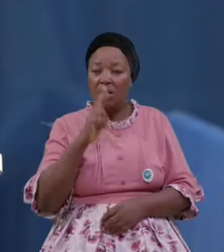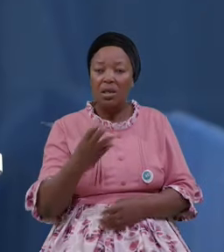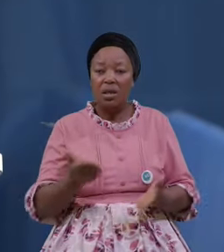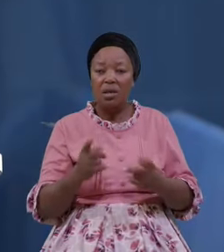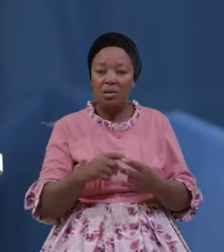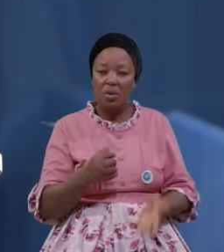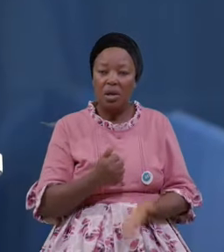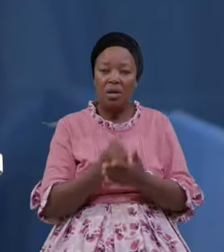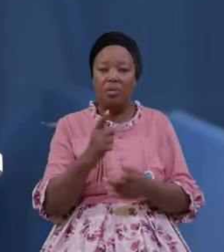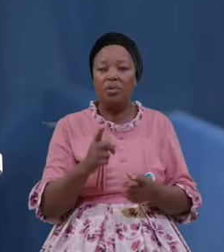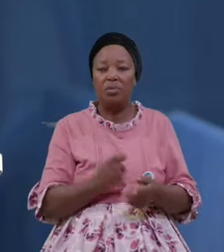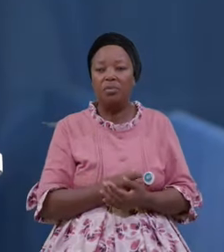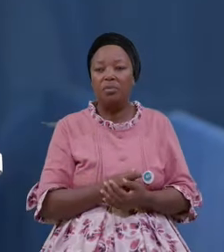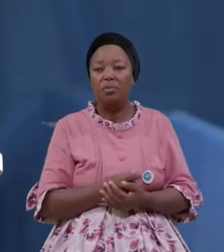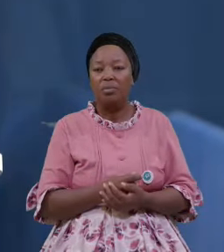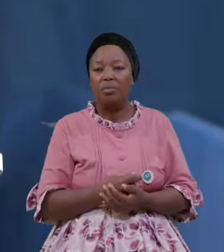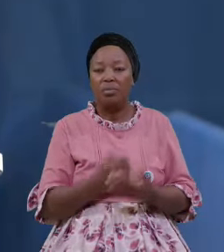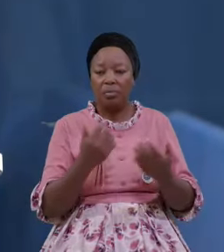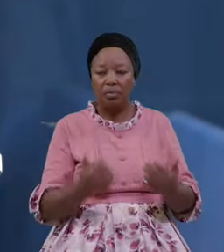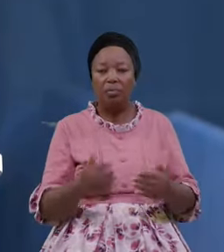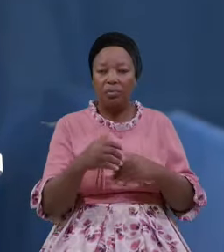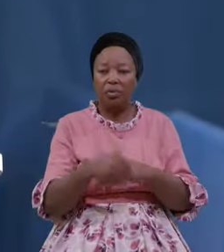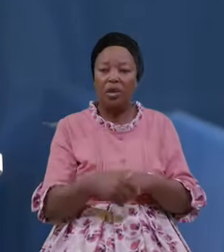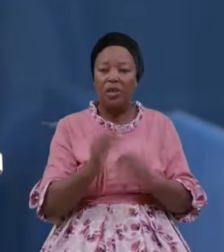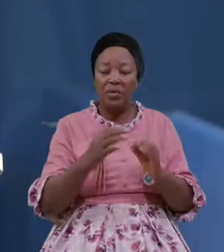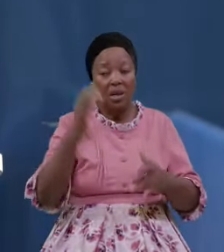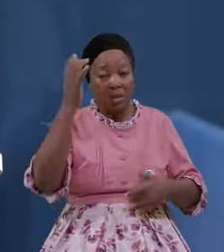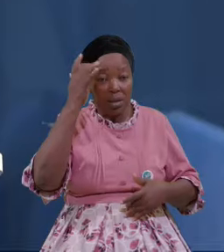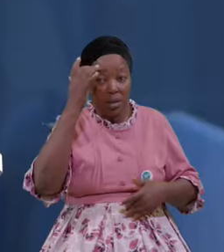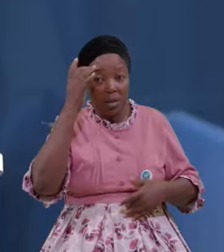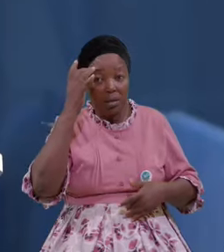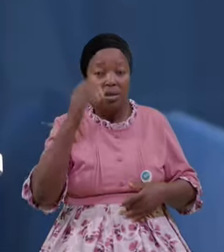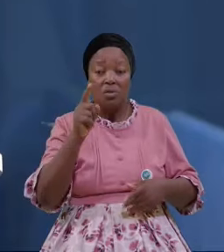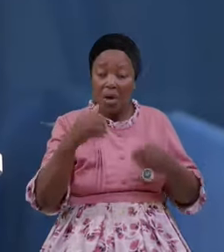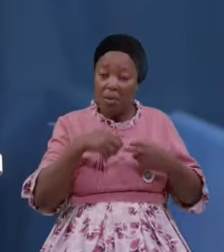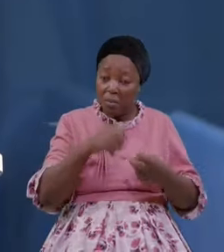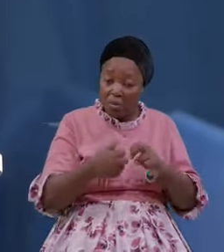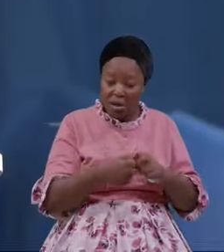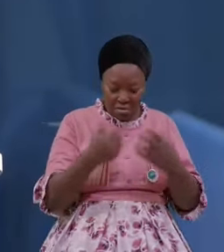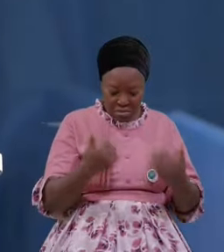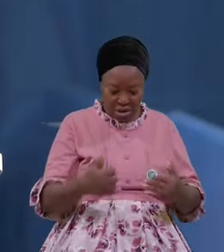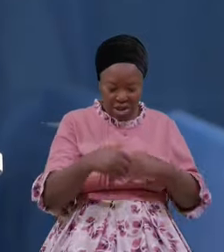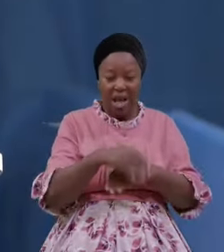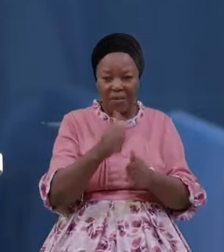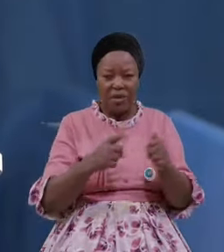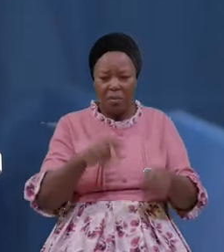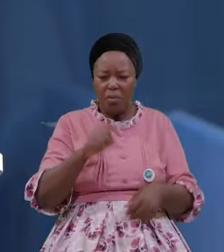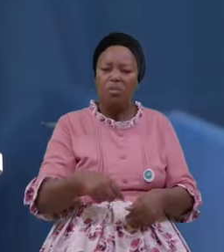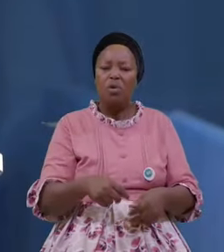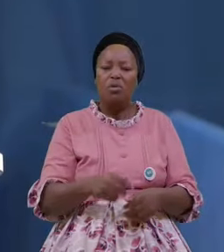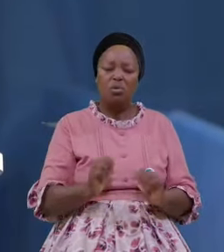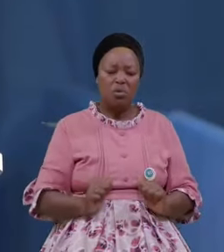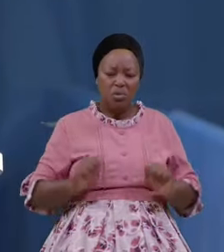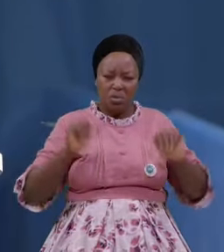Tonight, please, those are waiting. You are sick. You have problems. Tonight, everything must bow because that's the final light. This